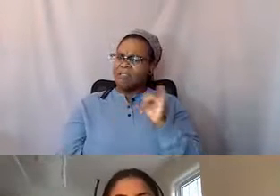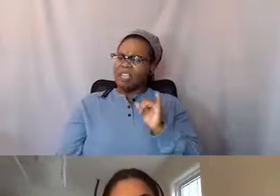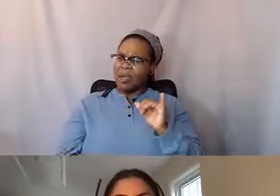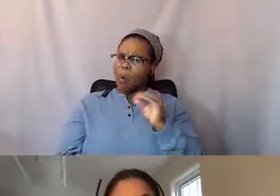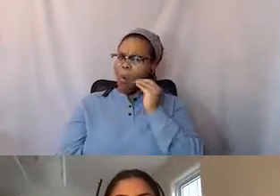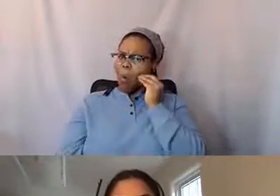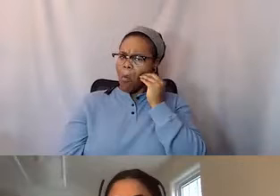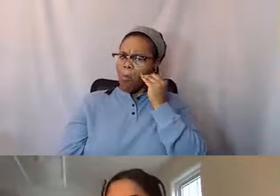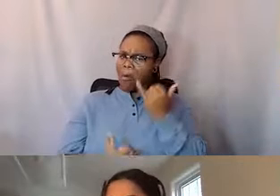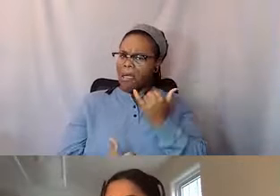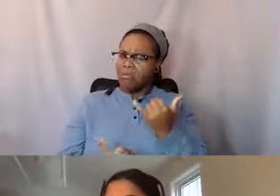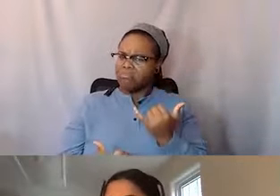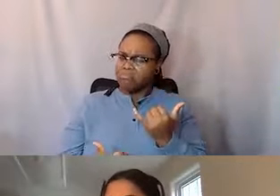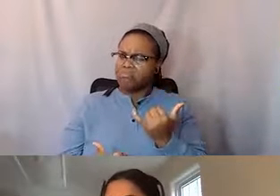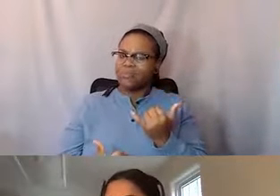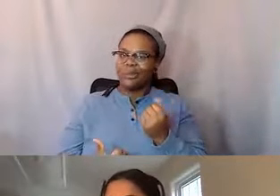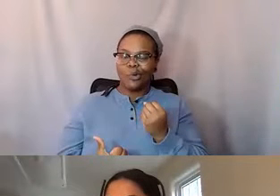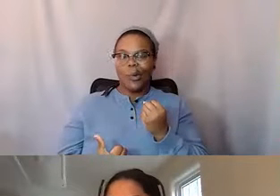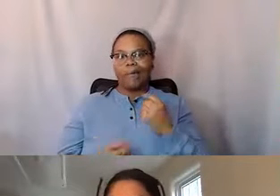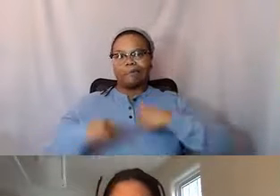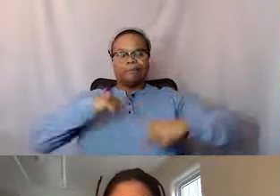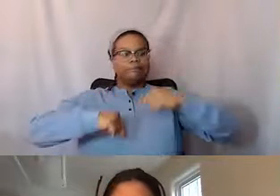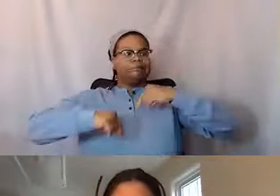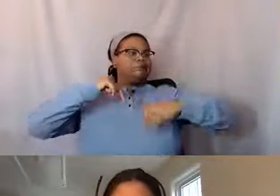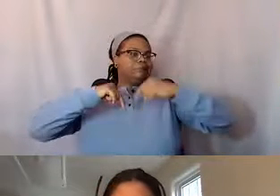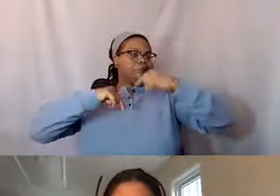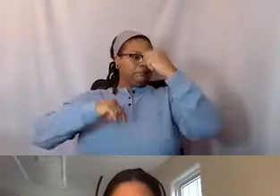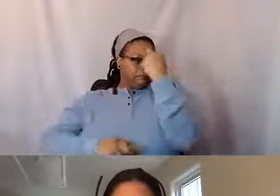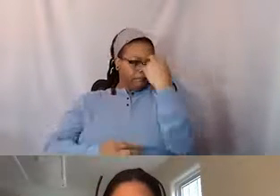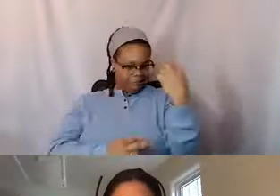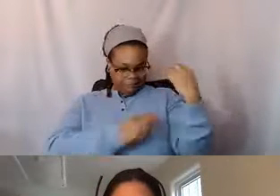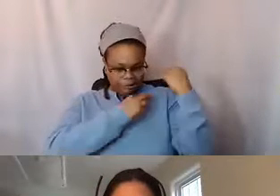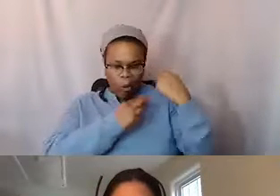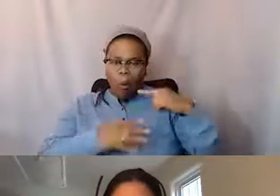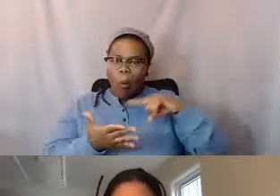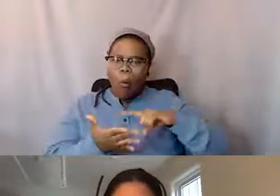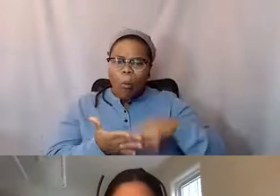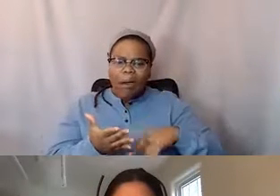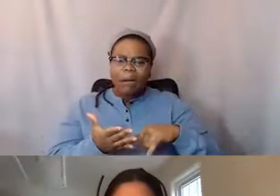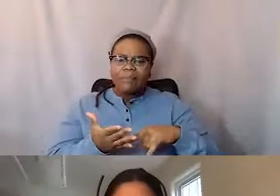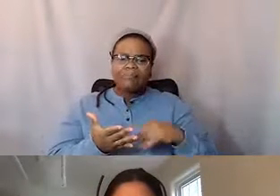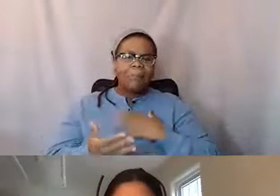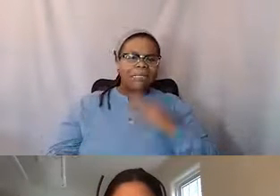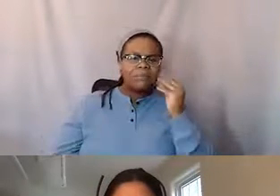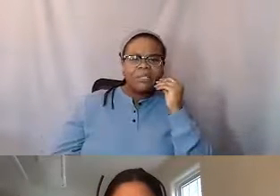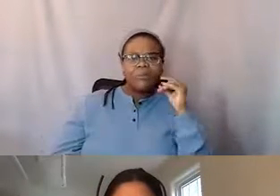now. So I have to kind of go back in my mind and remember, what was it like when I first got here,